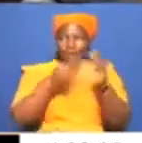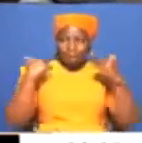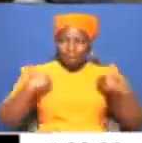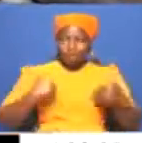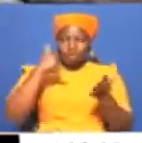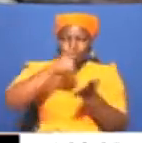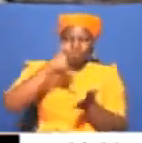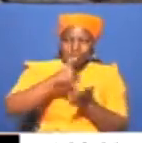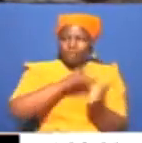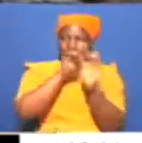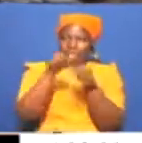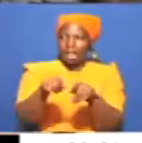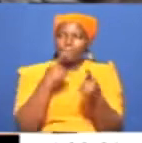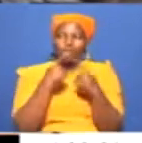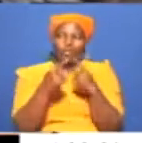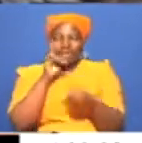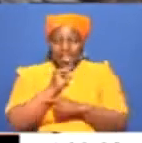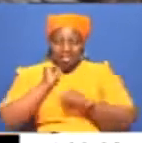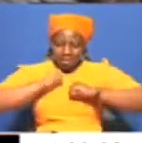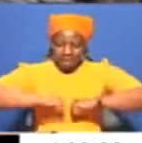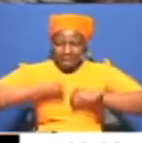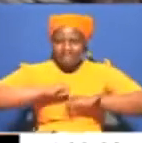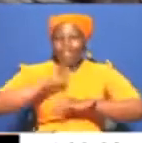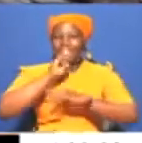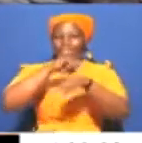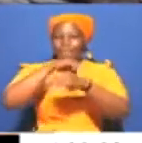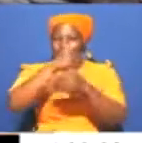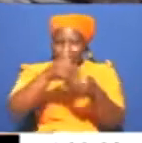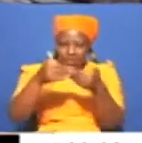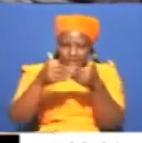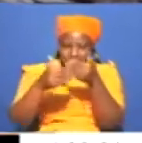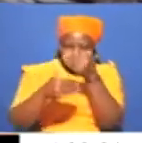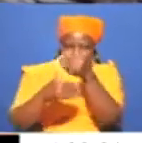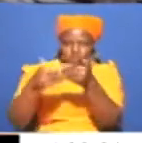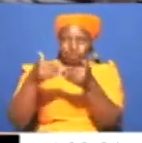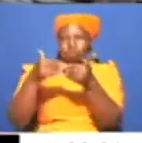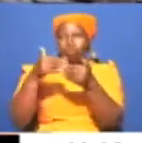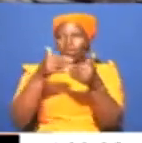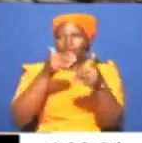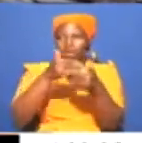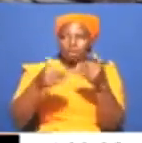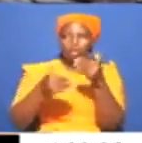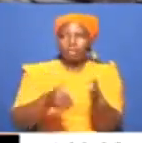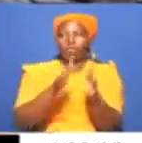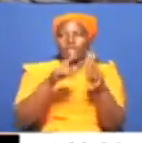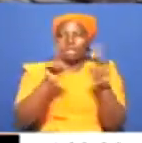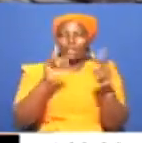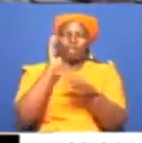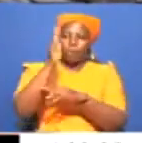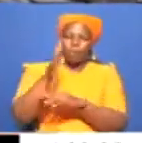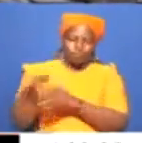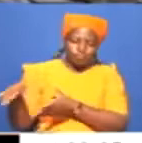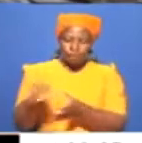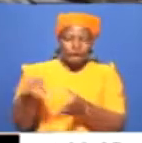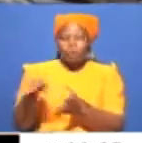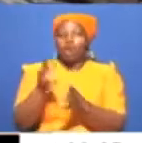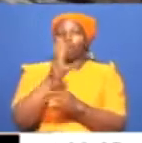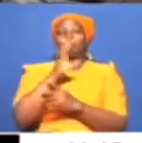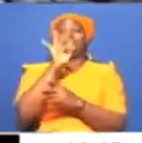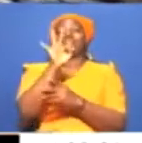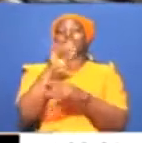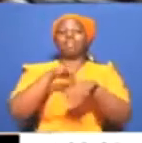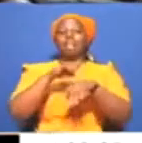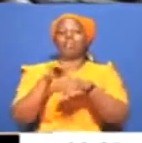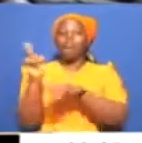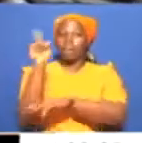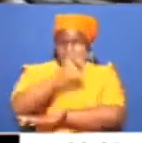huko tulikubaliana wakati wataanza kujenga hii barabara watakuwa wakimwaga maji mara 3 kwa siku lakini